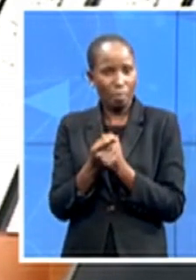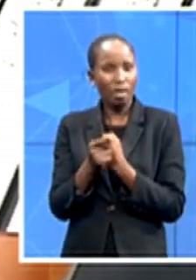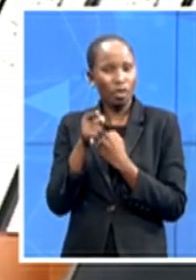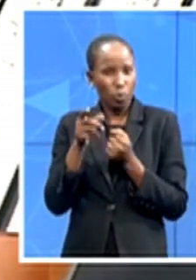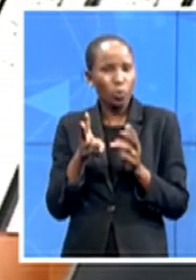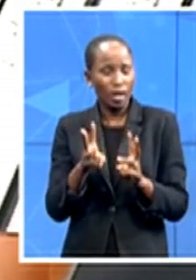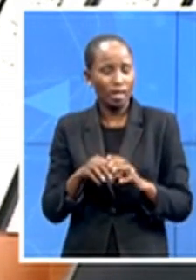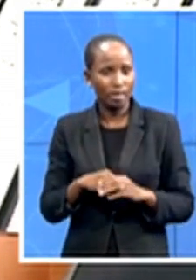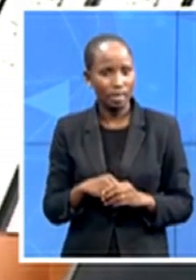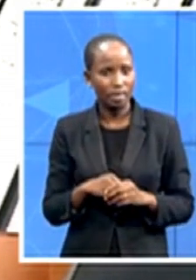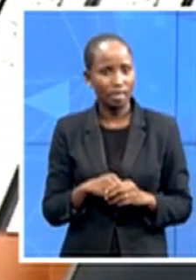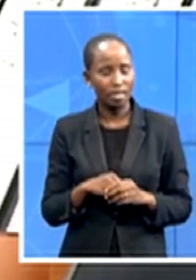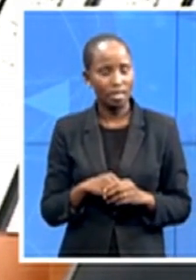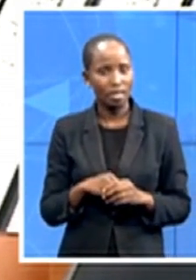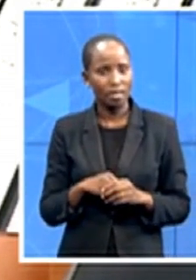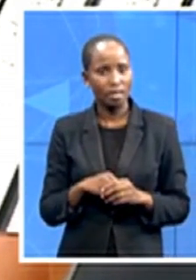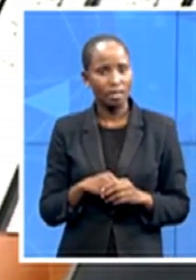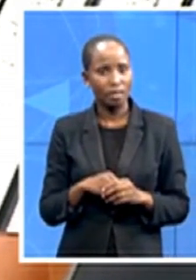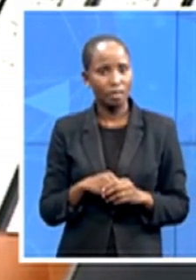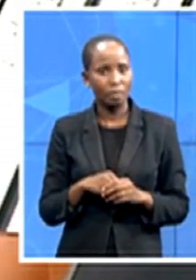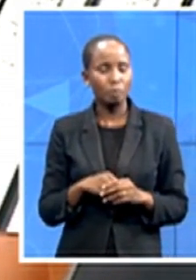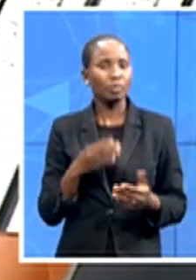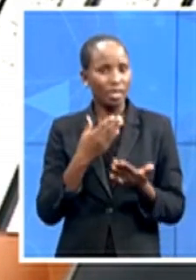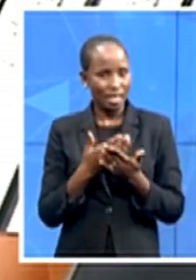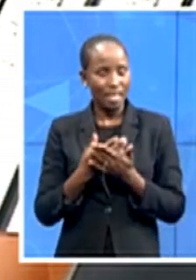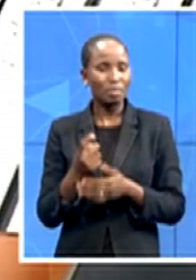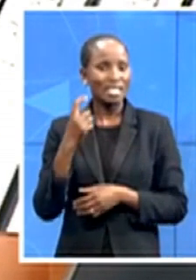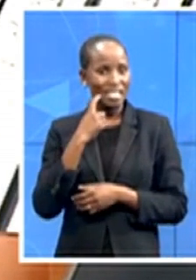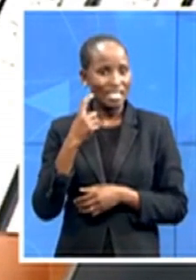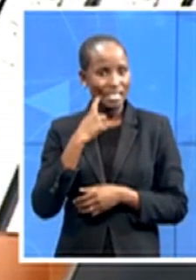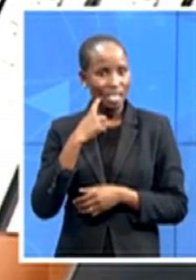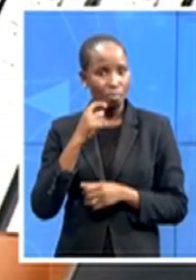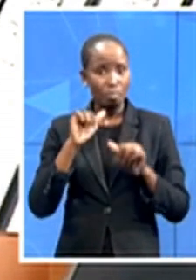restore the confidence of South Africans in the institution.